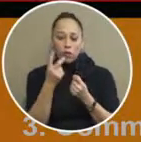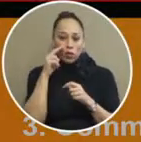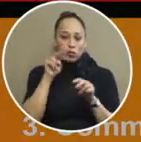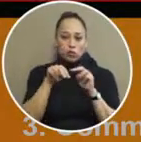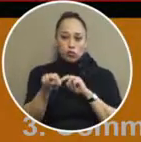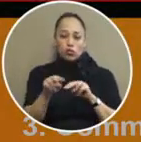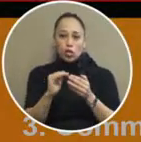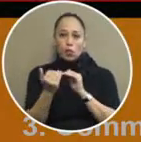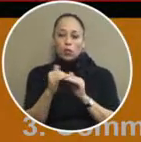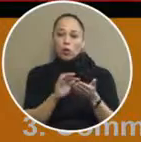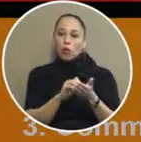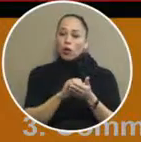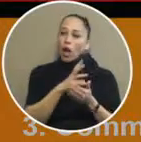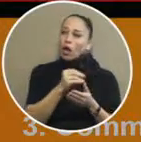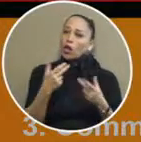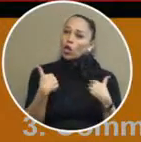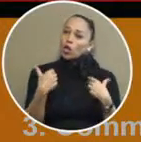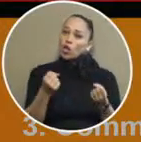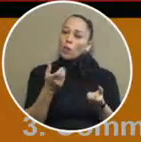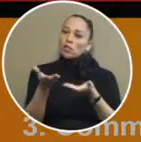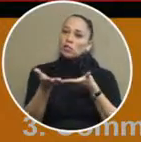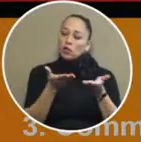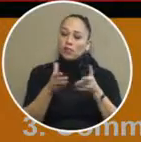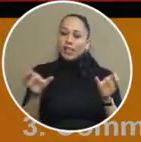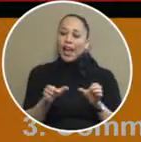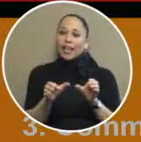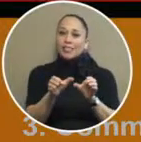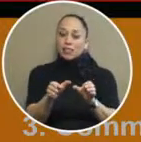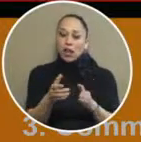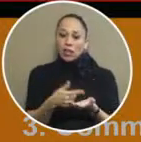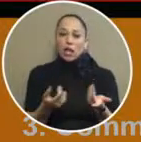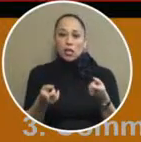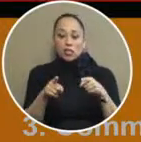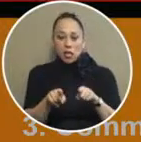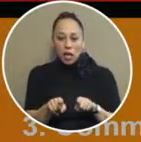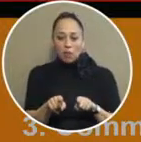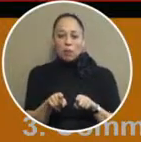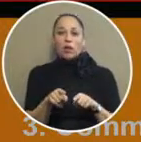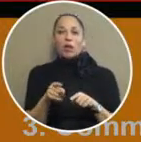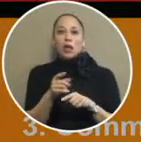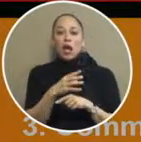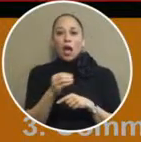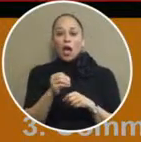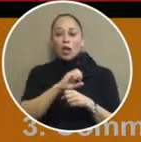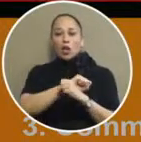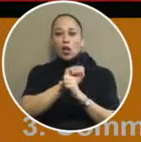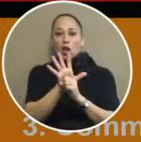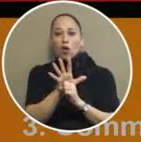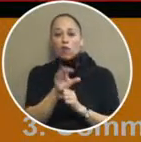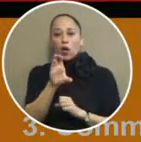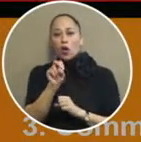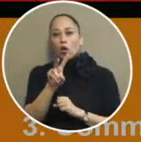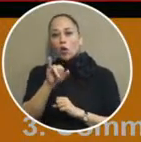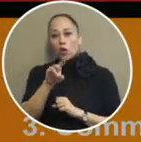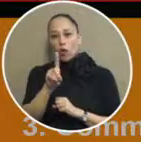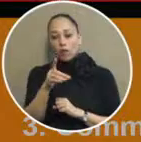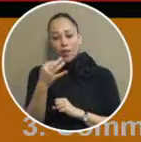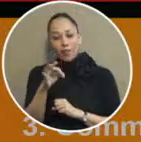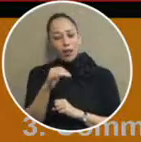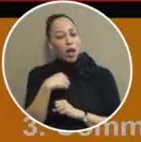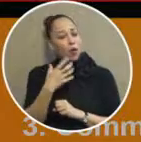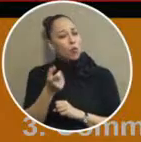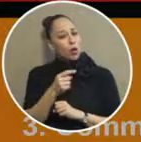community vulnerabilities and human services activities that are going on in light of COVID-19. I want to be